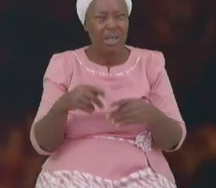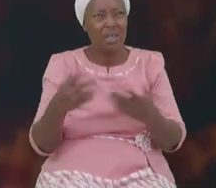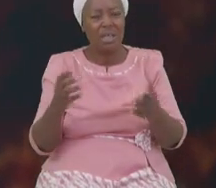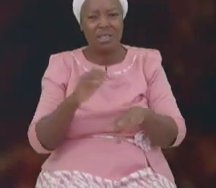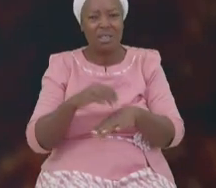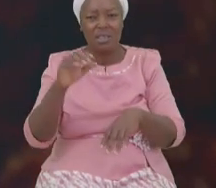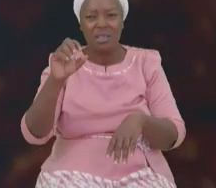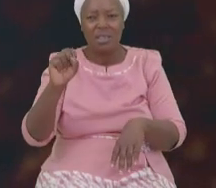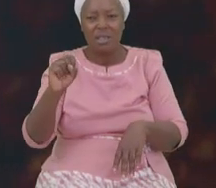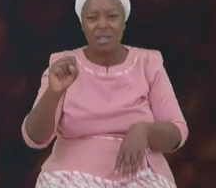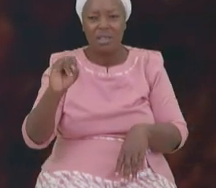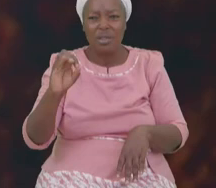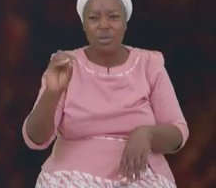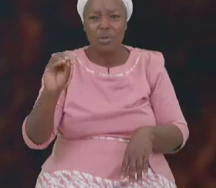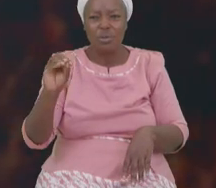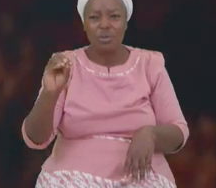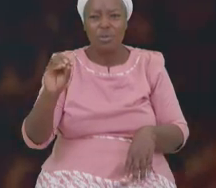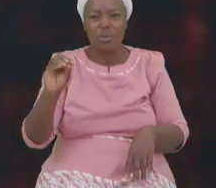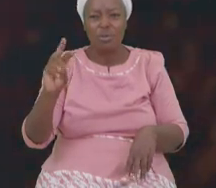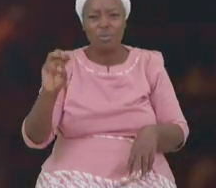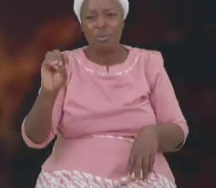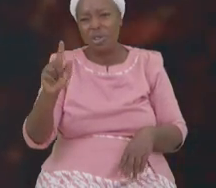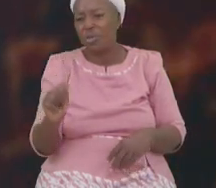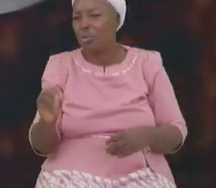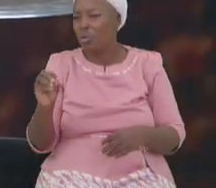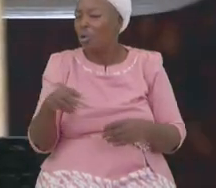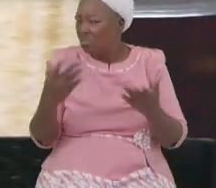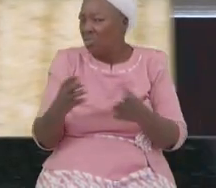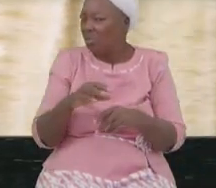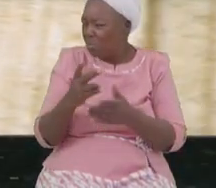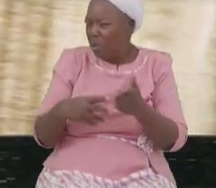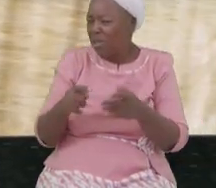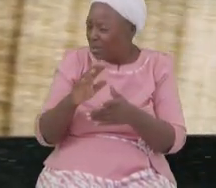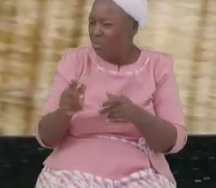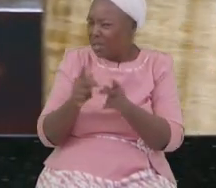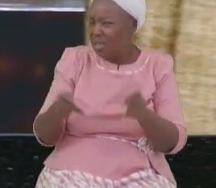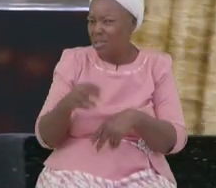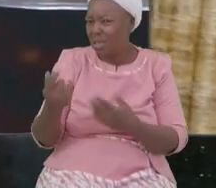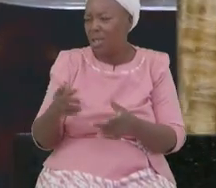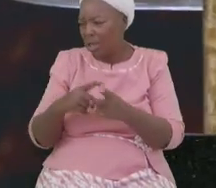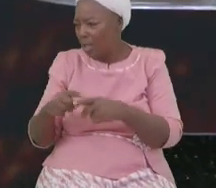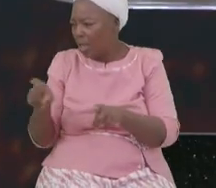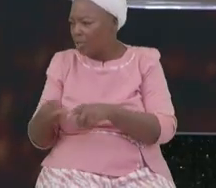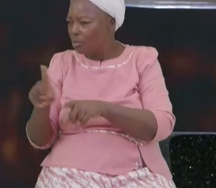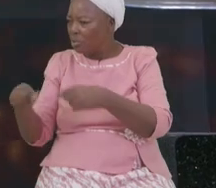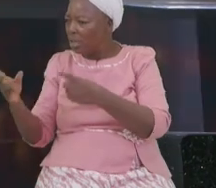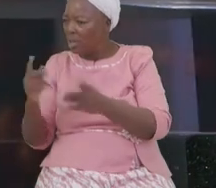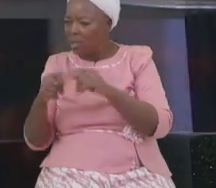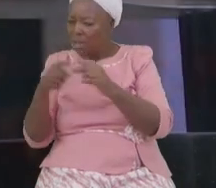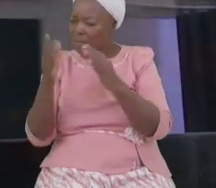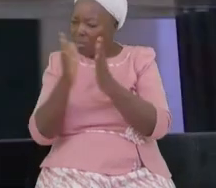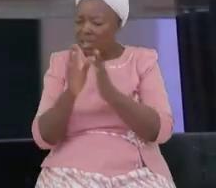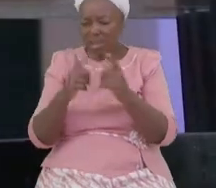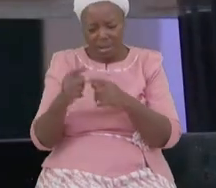part of Johannesburg or so. And then I got up there and I said, you know, somebody there, he should have gone for operation. Actually, he